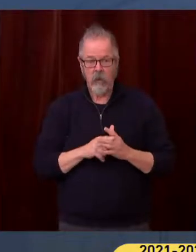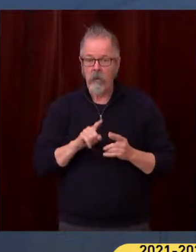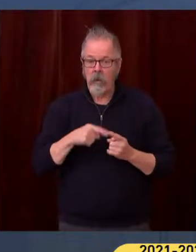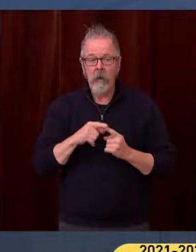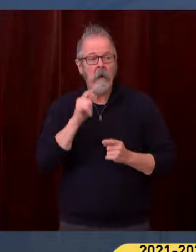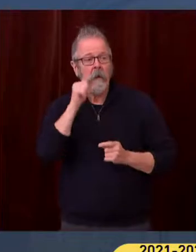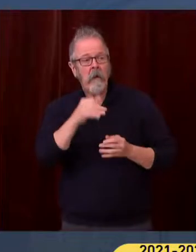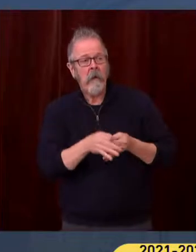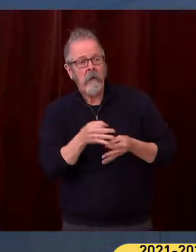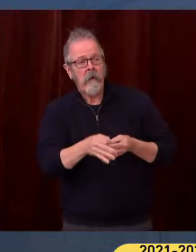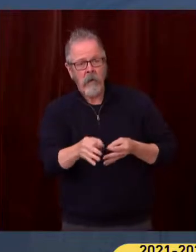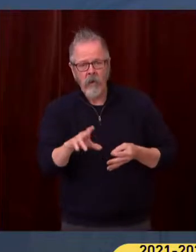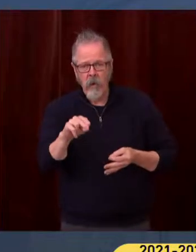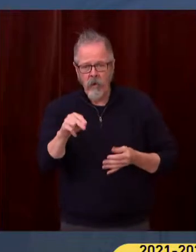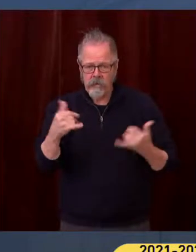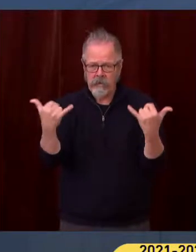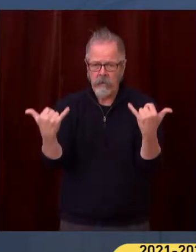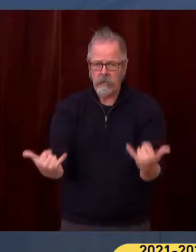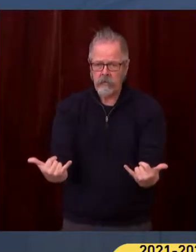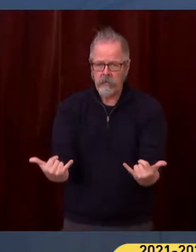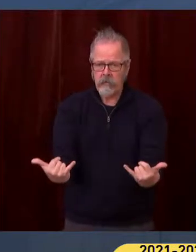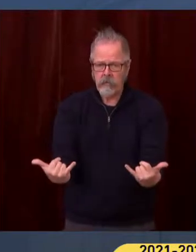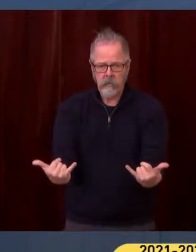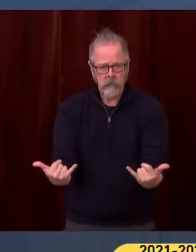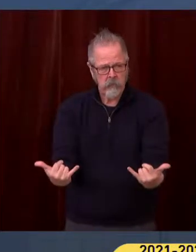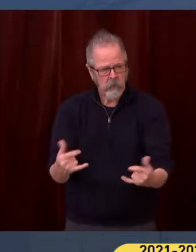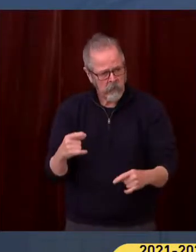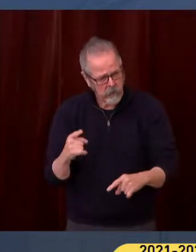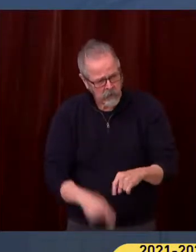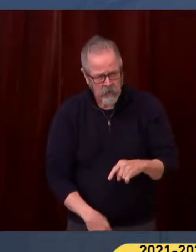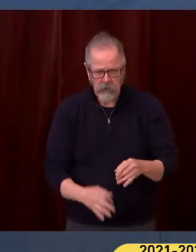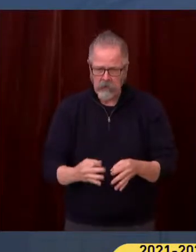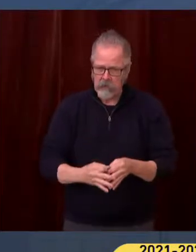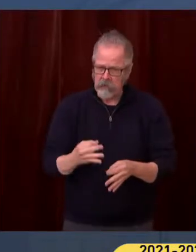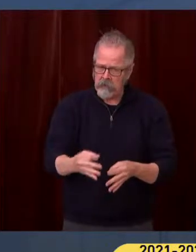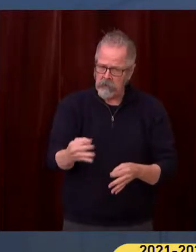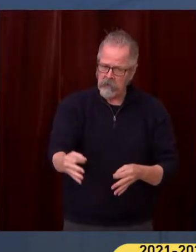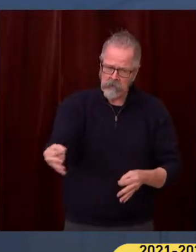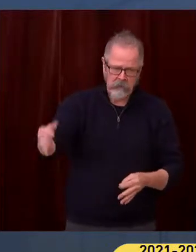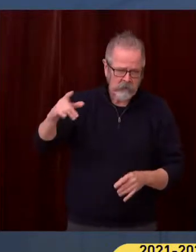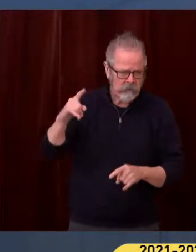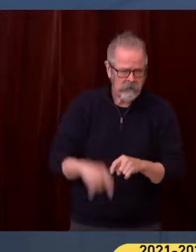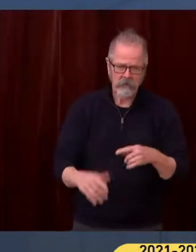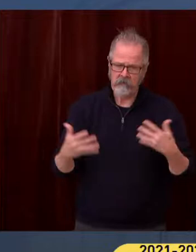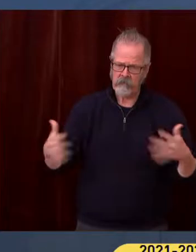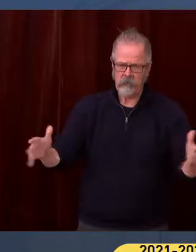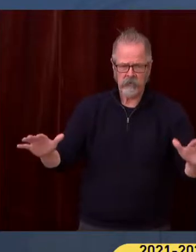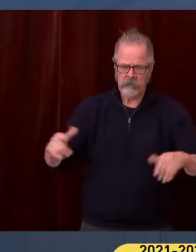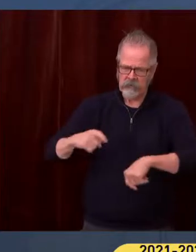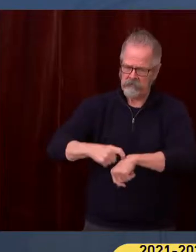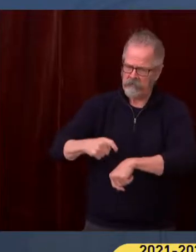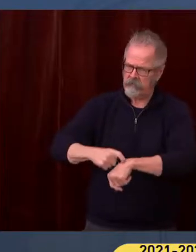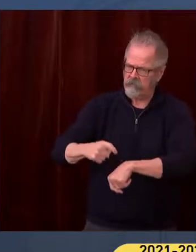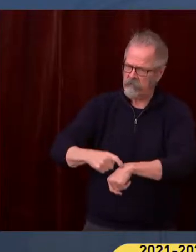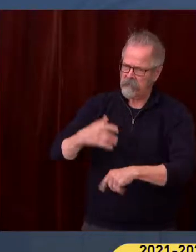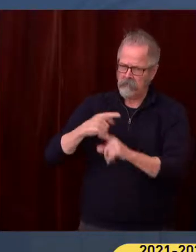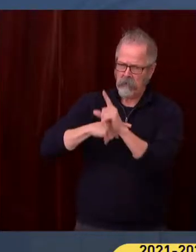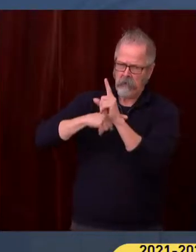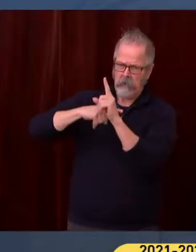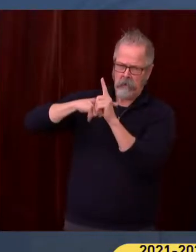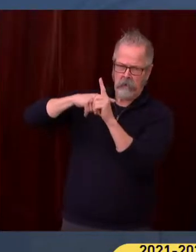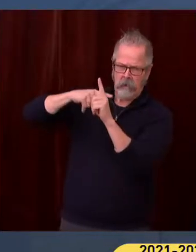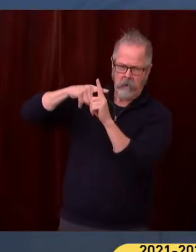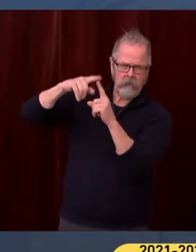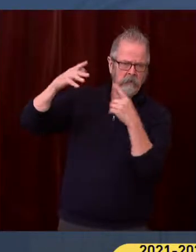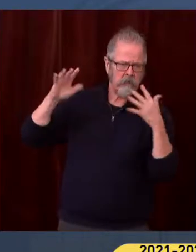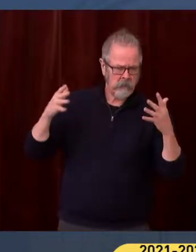this can down the road anymore. Communities like Walla Walla have suffered historic flooding that